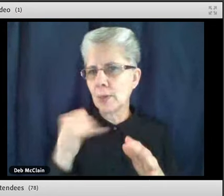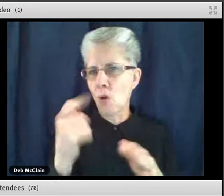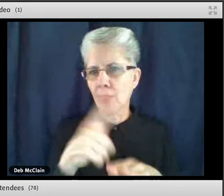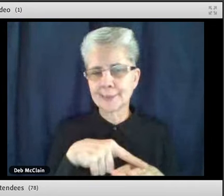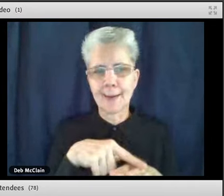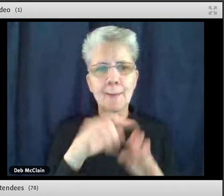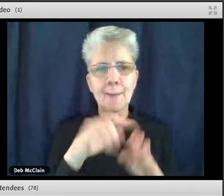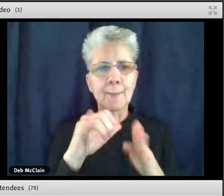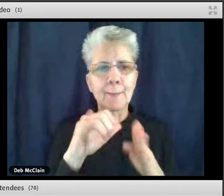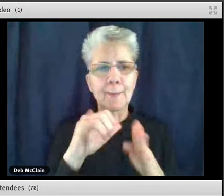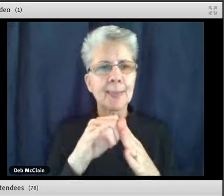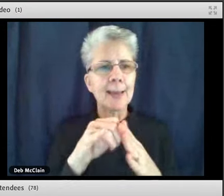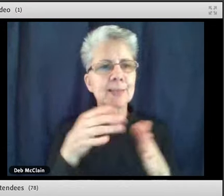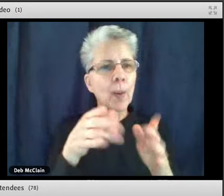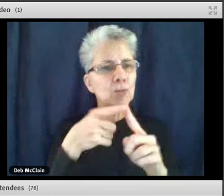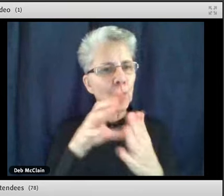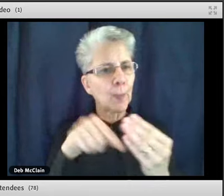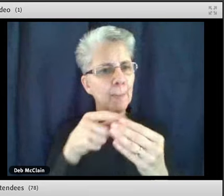research during this time.